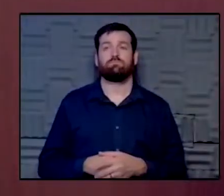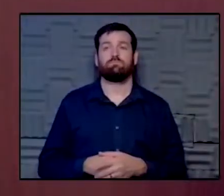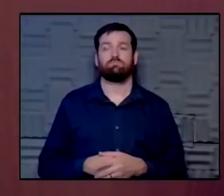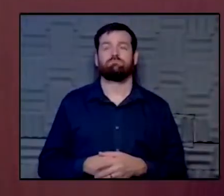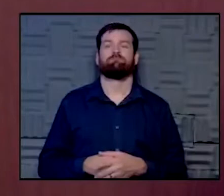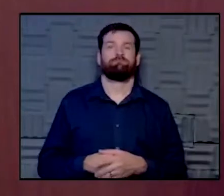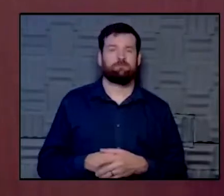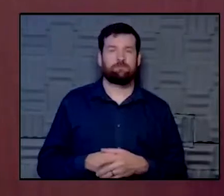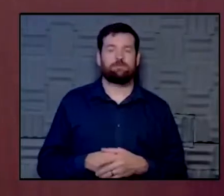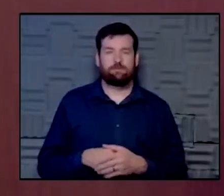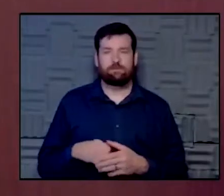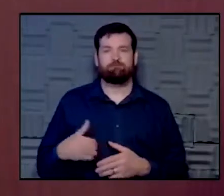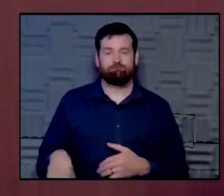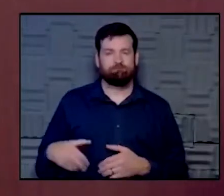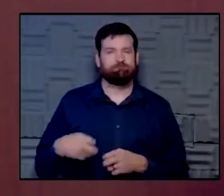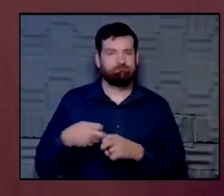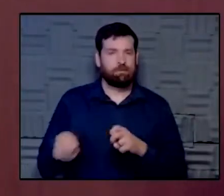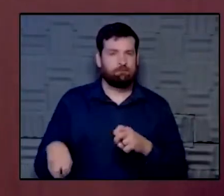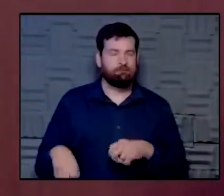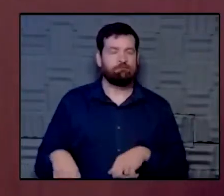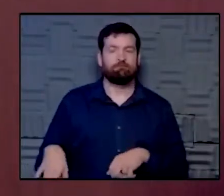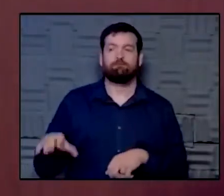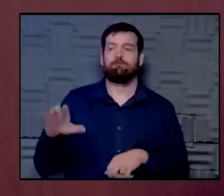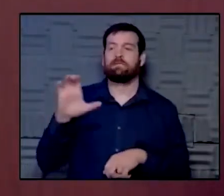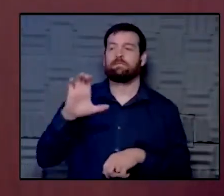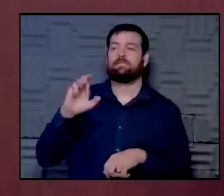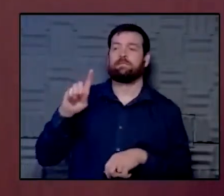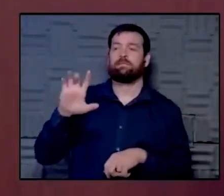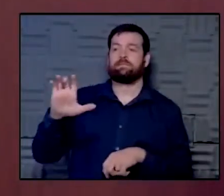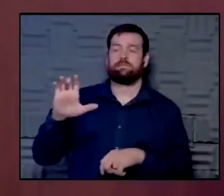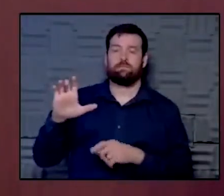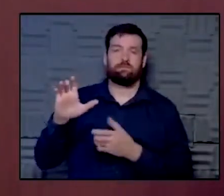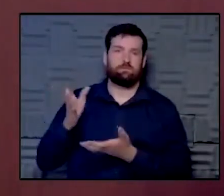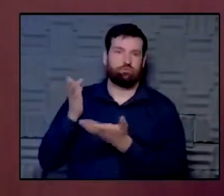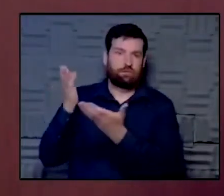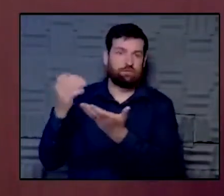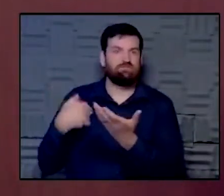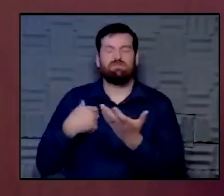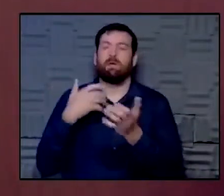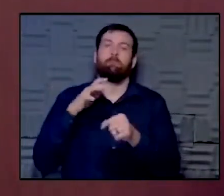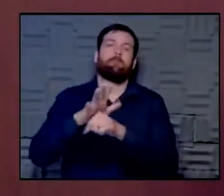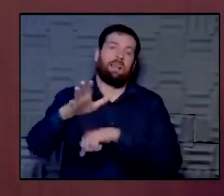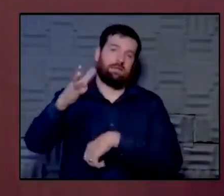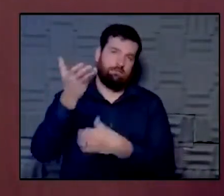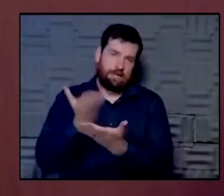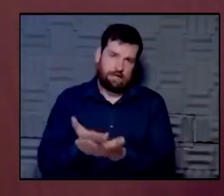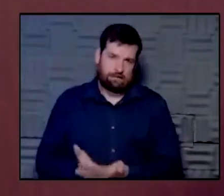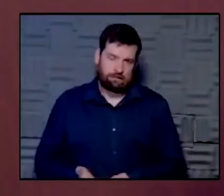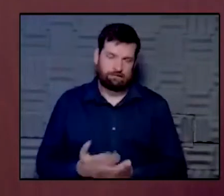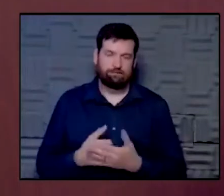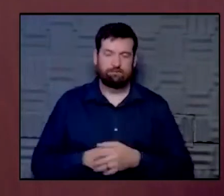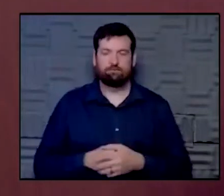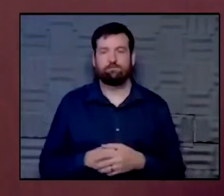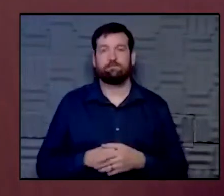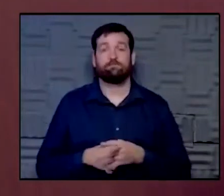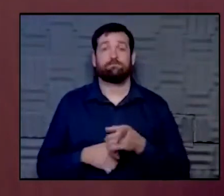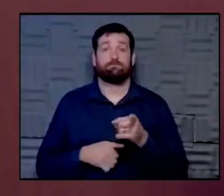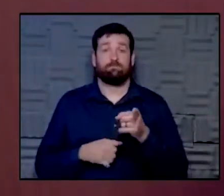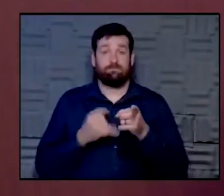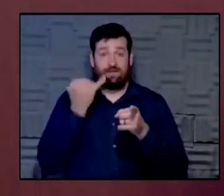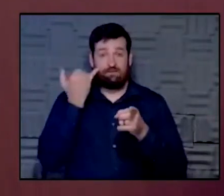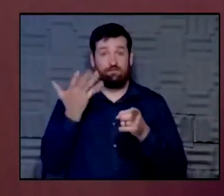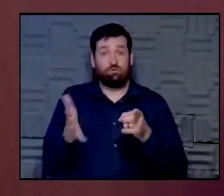that's a tricky one. So the CDC suggests that, and I think we've had plenty of data that backs Yep. this up, that suggests that if you are